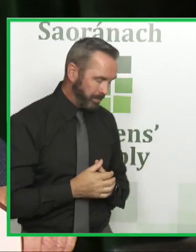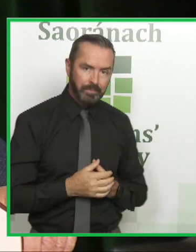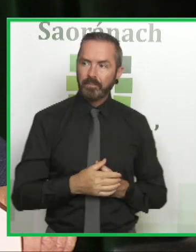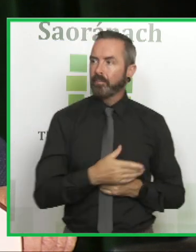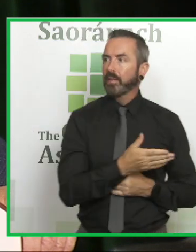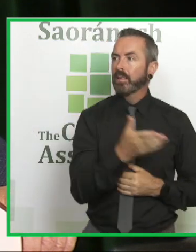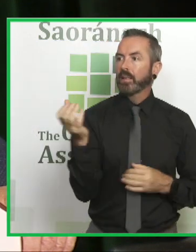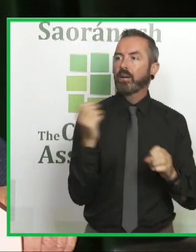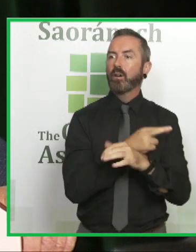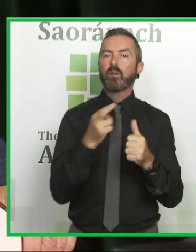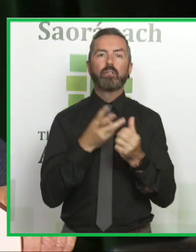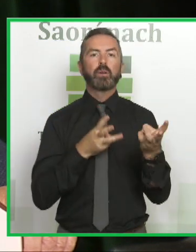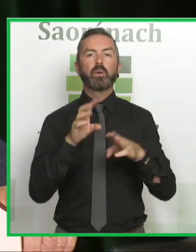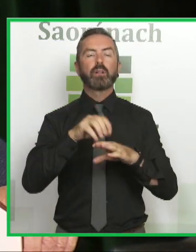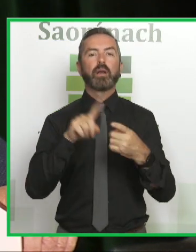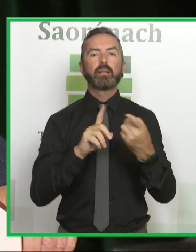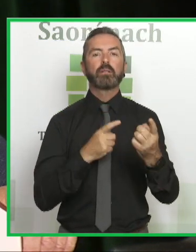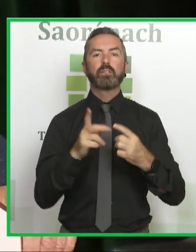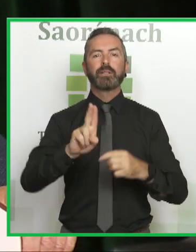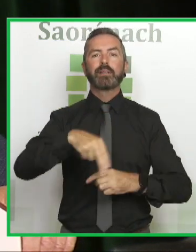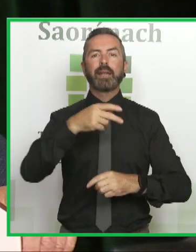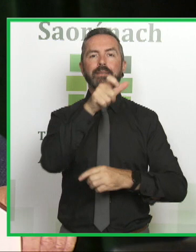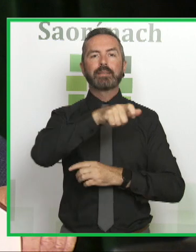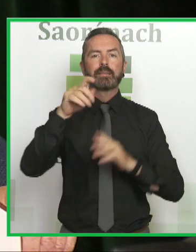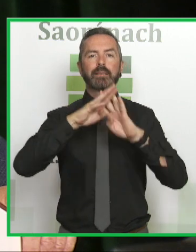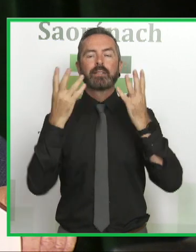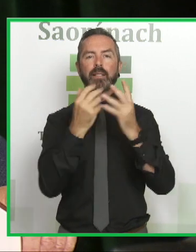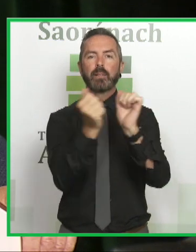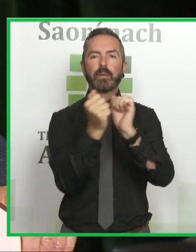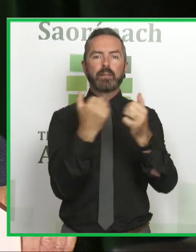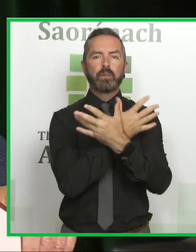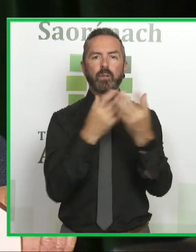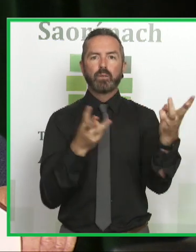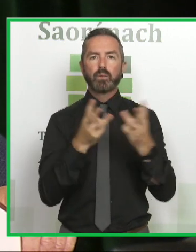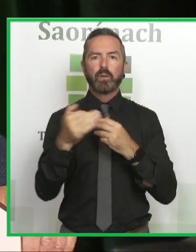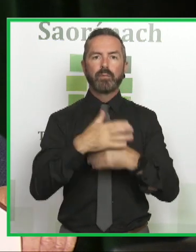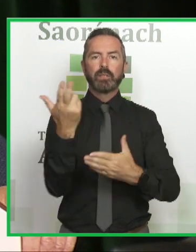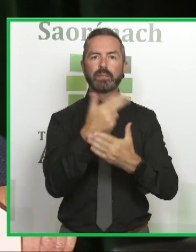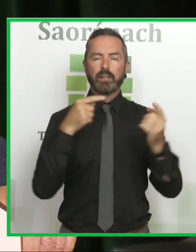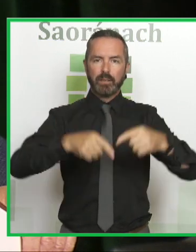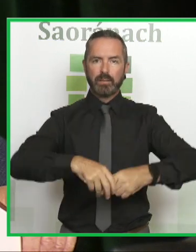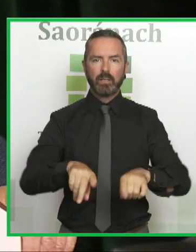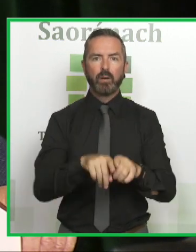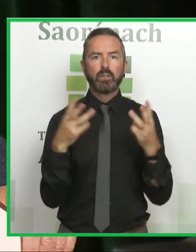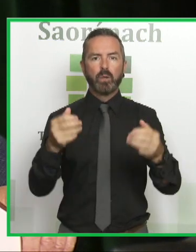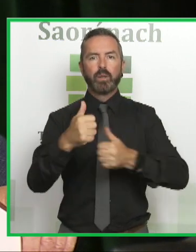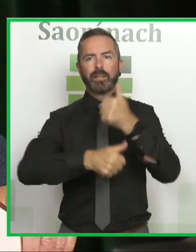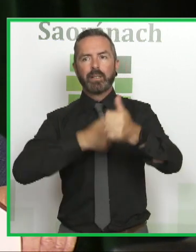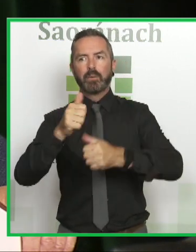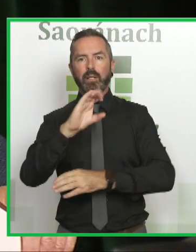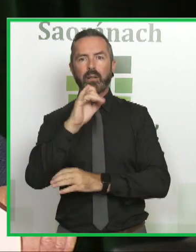on and have done a lot of work on our next Assembly meeting. So there's a lot of work goes into this, the design of it. And I do want to commend Cathal and the